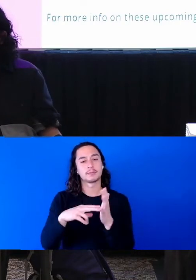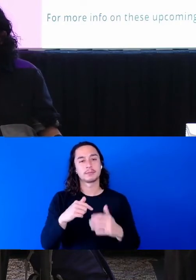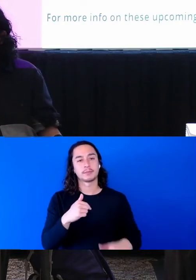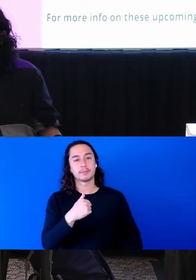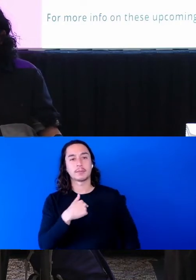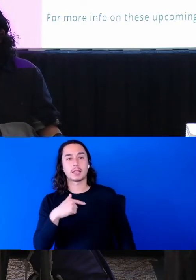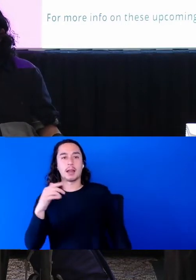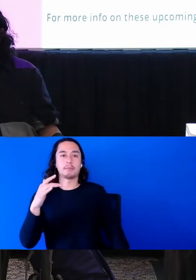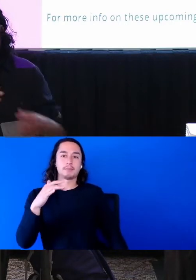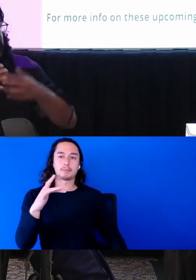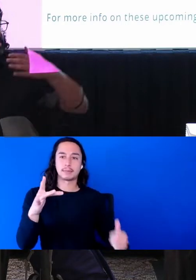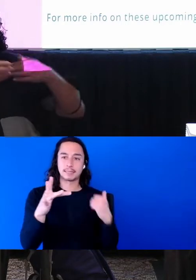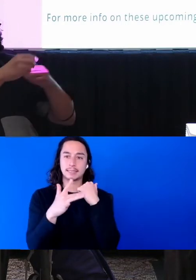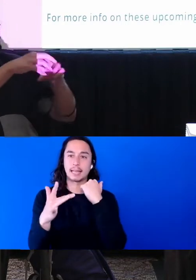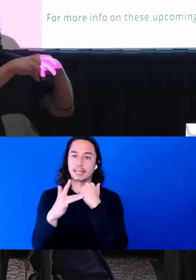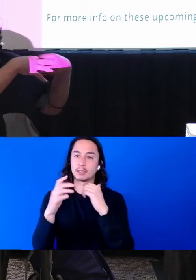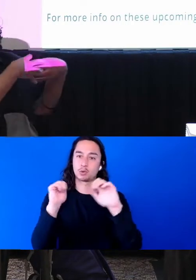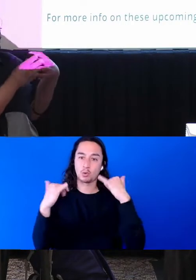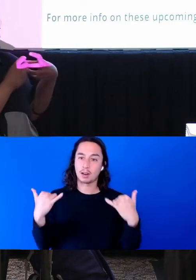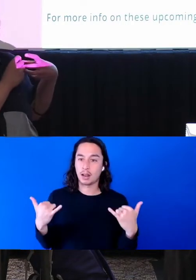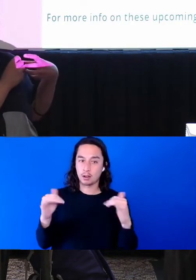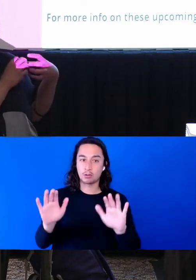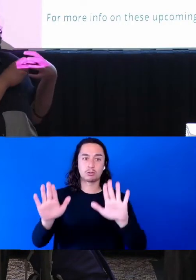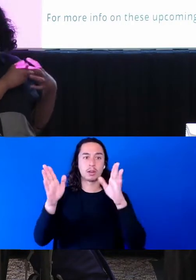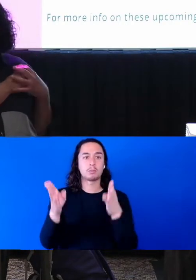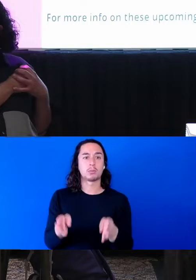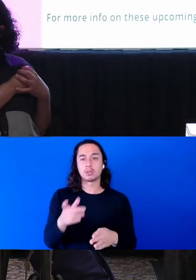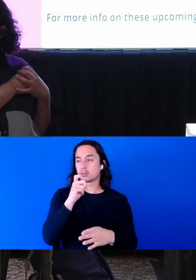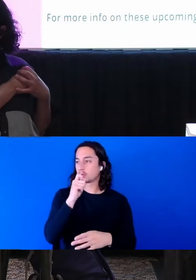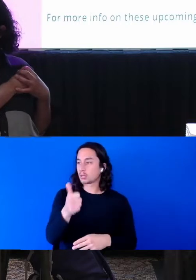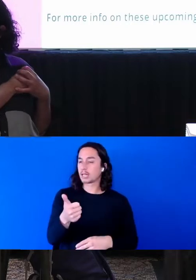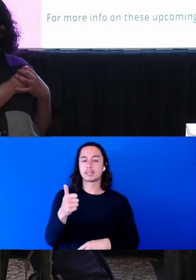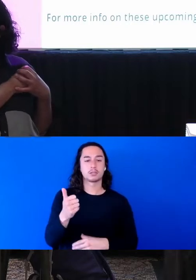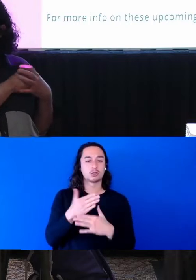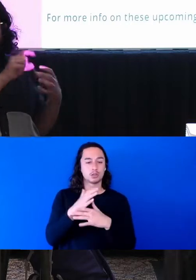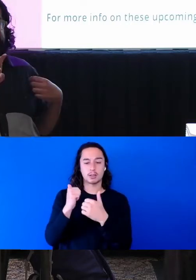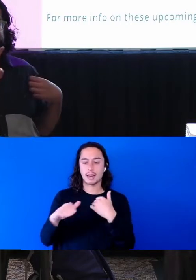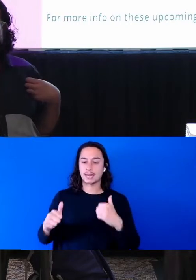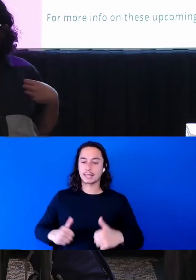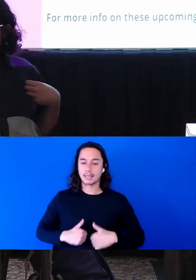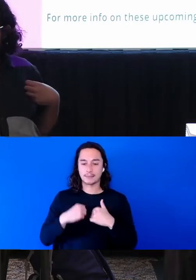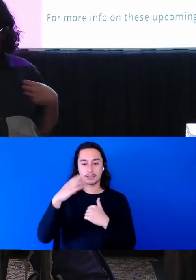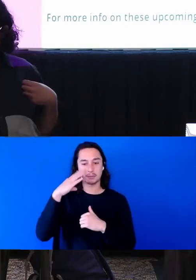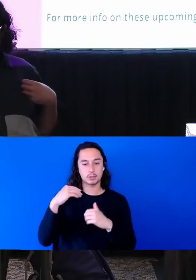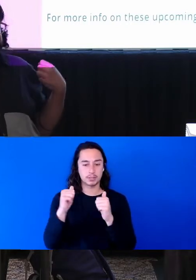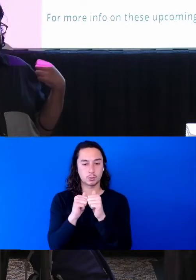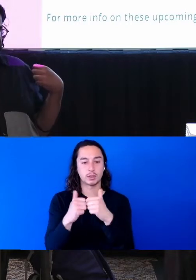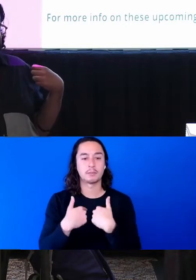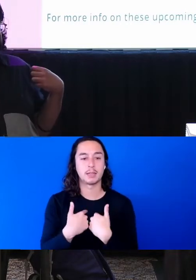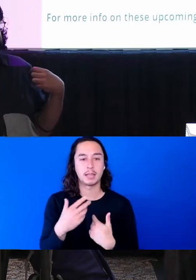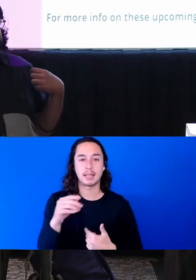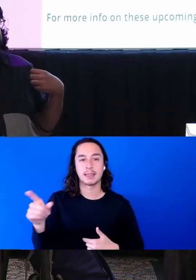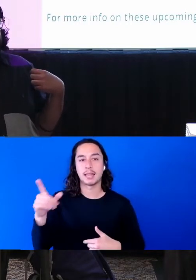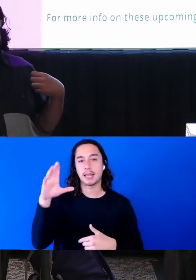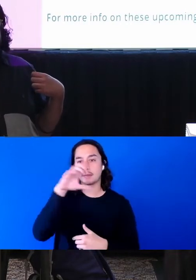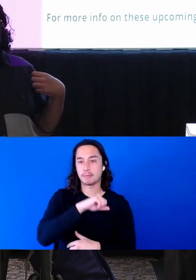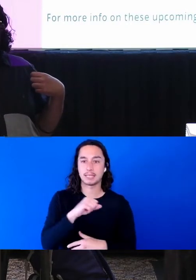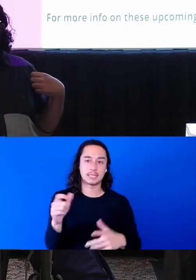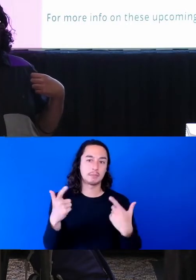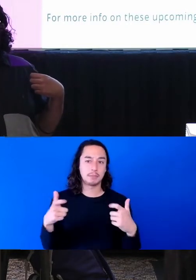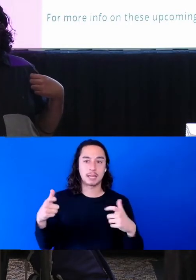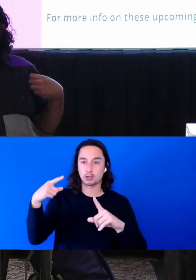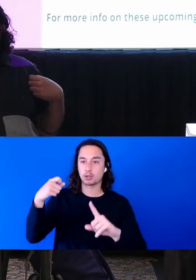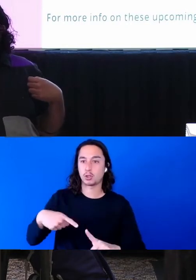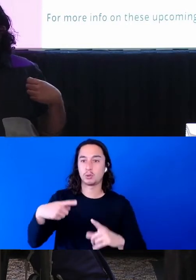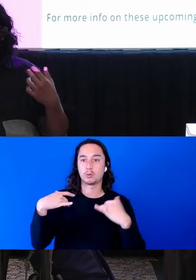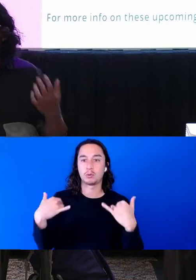this wonderful person who doesn't share any of those lived experiences with me, and they like missed a major cue today, and then they